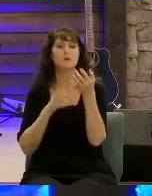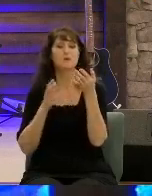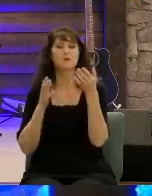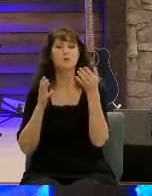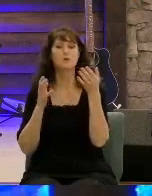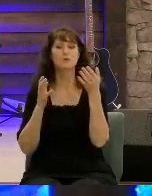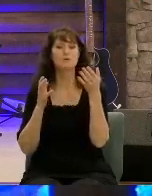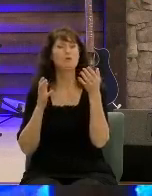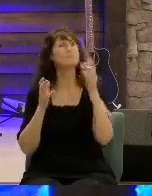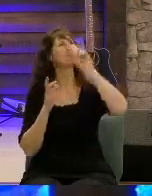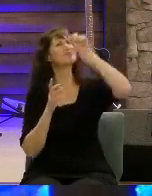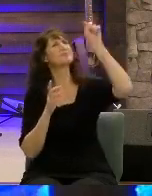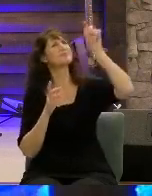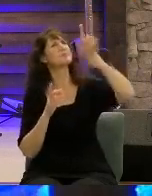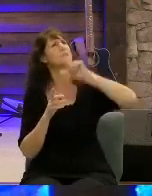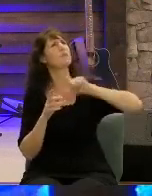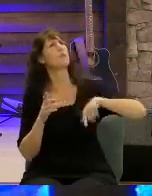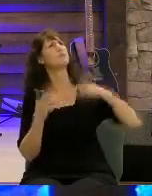ask the Lord, Lord,